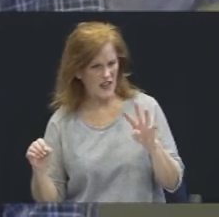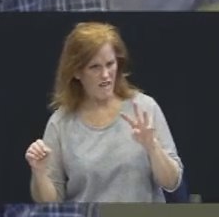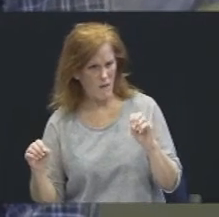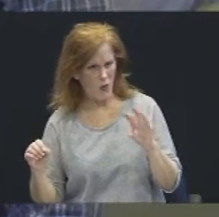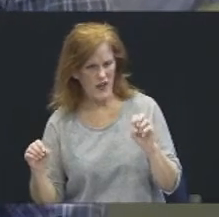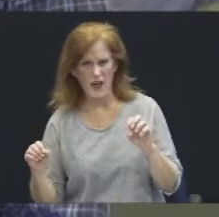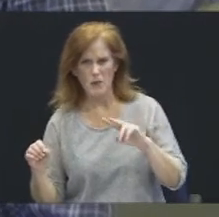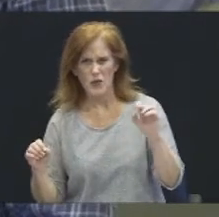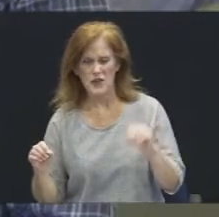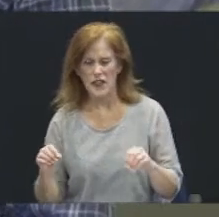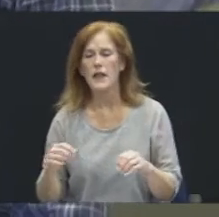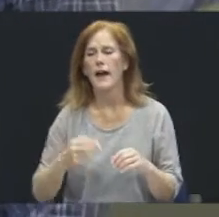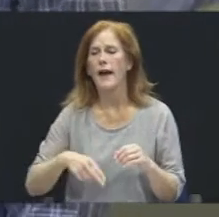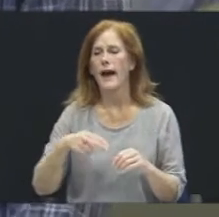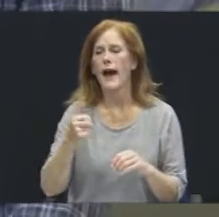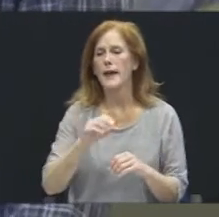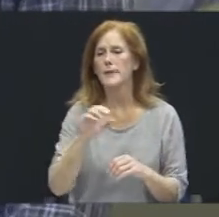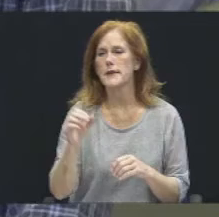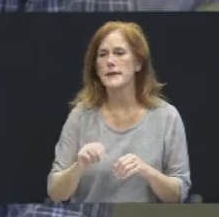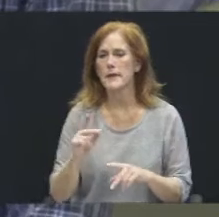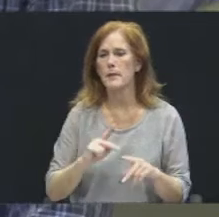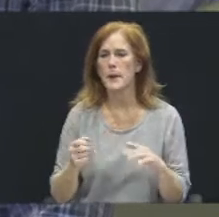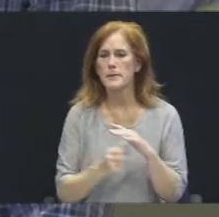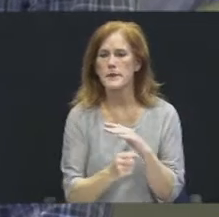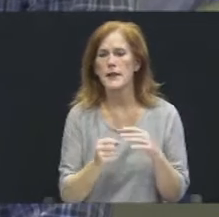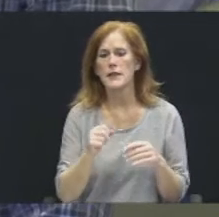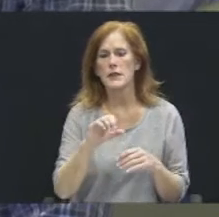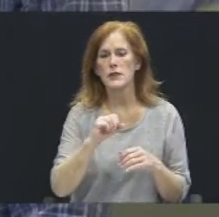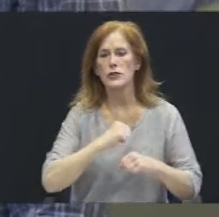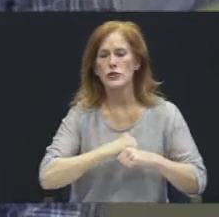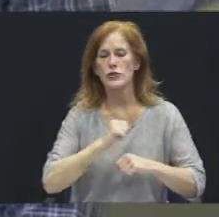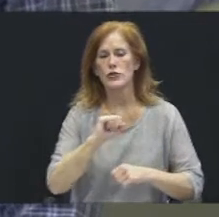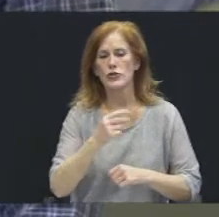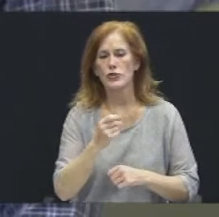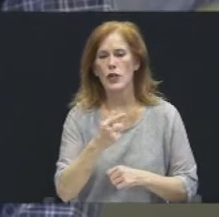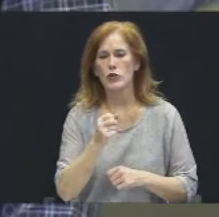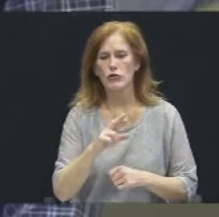of sheltered workshop in Nebraska than in other states.